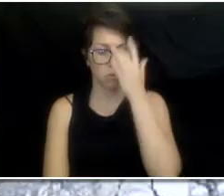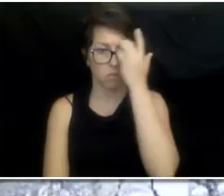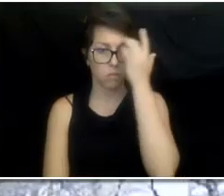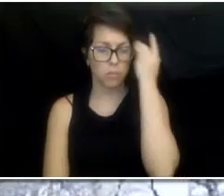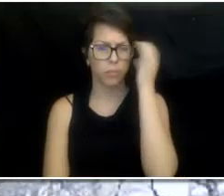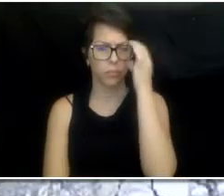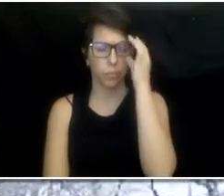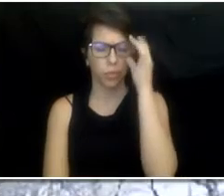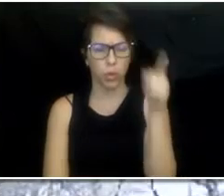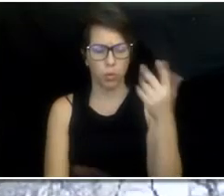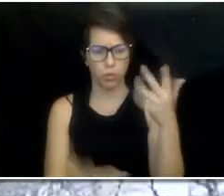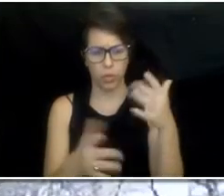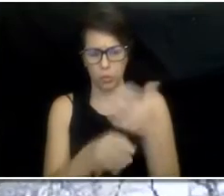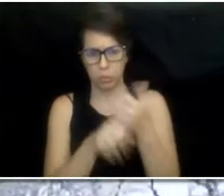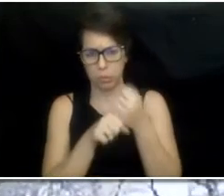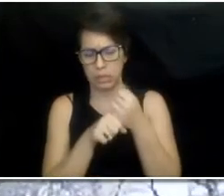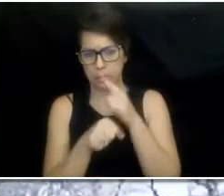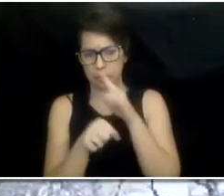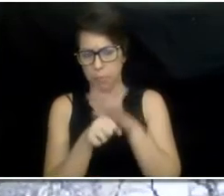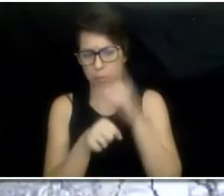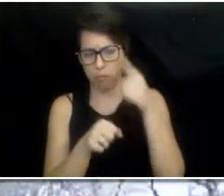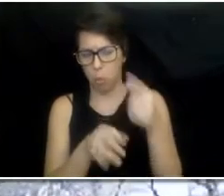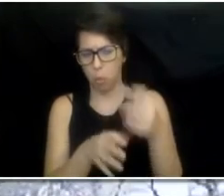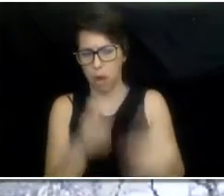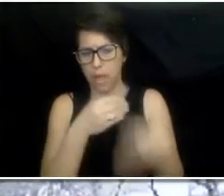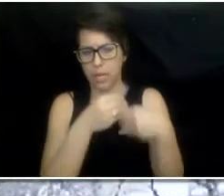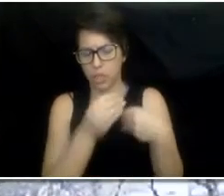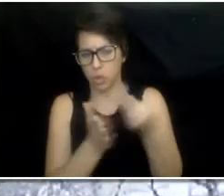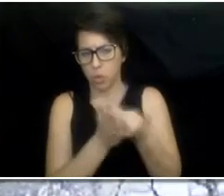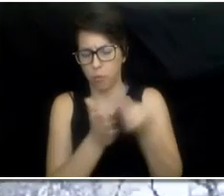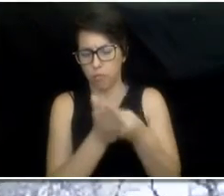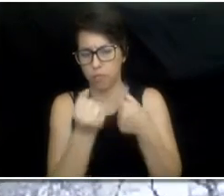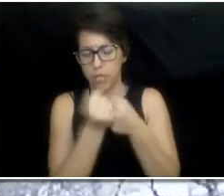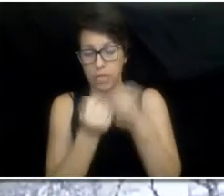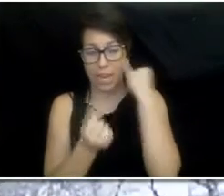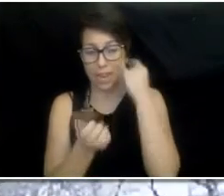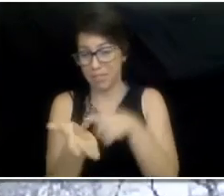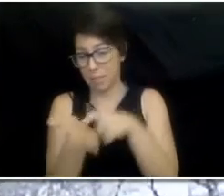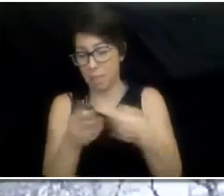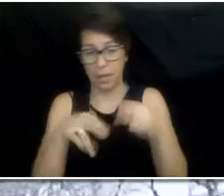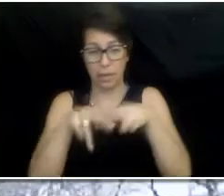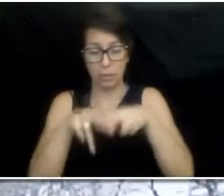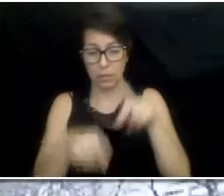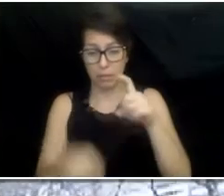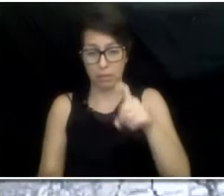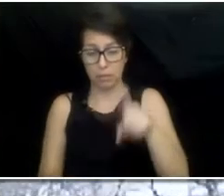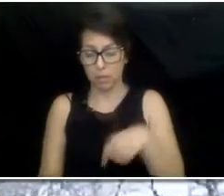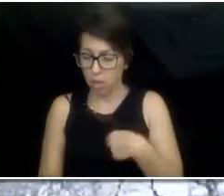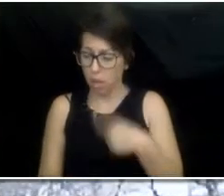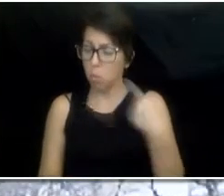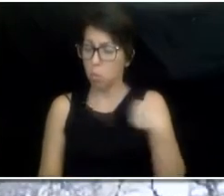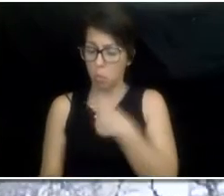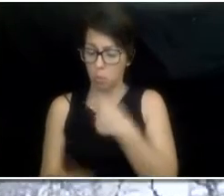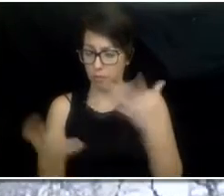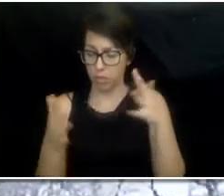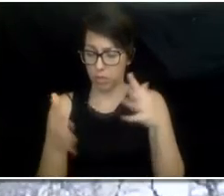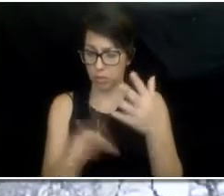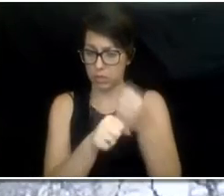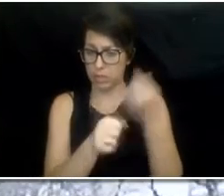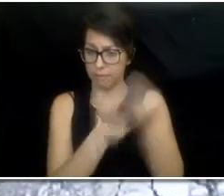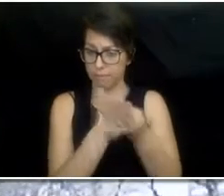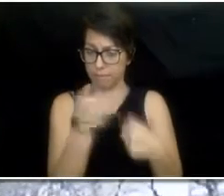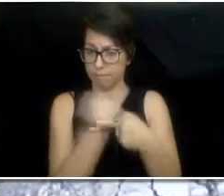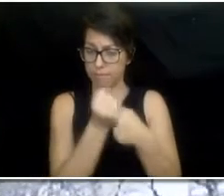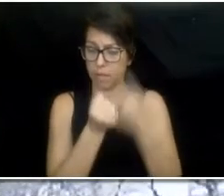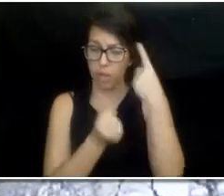mentioned convenience stores and check cashing and laundry mat we have gotten a commitment for that and we will evaluate that impact as we go forward